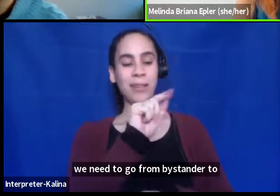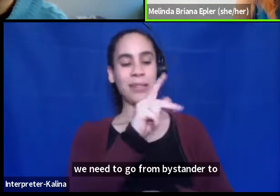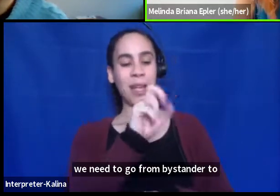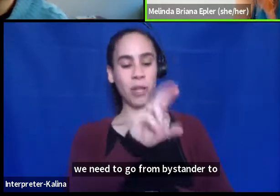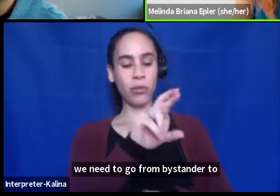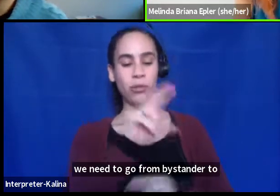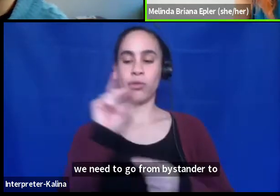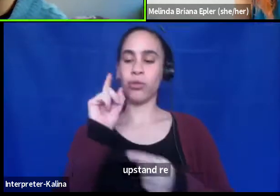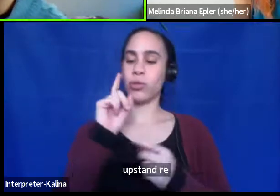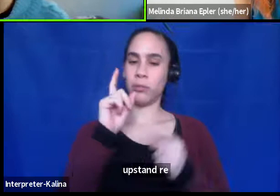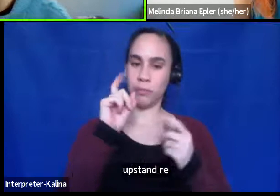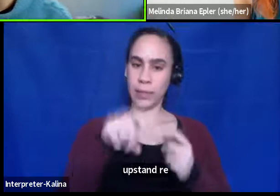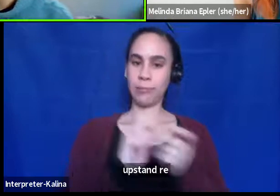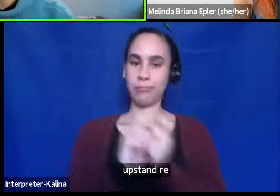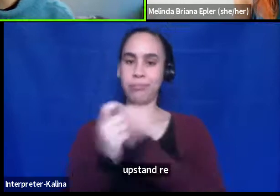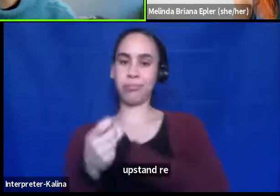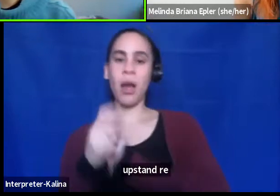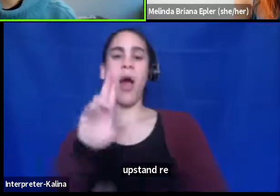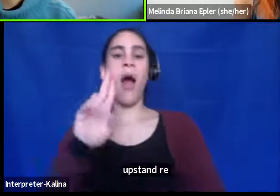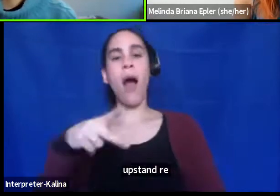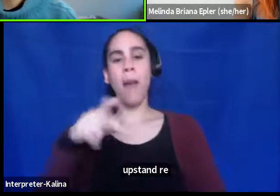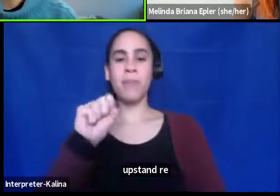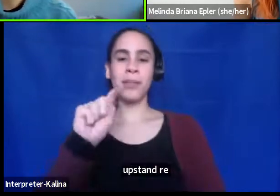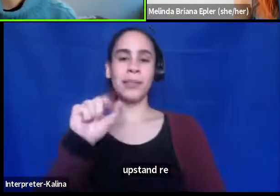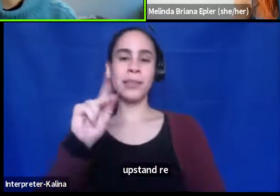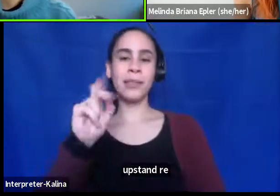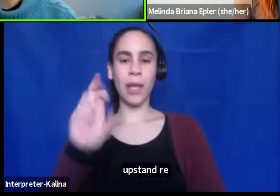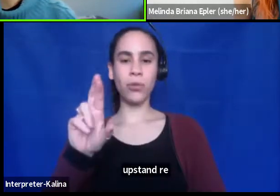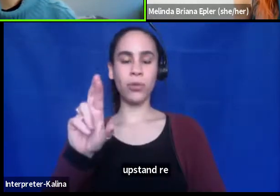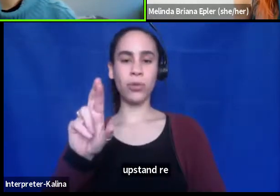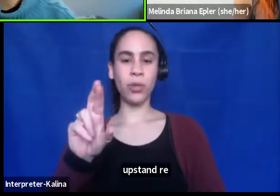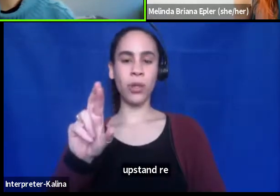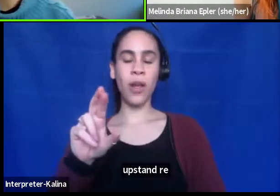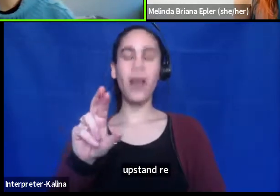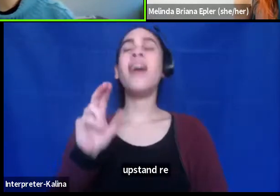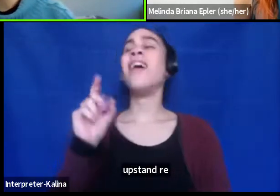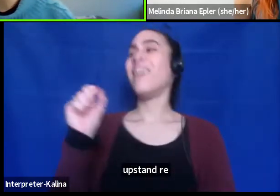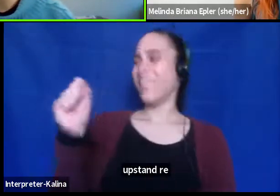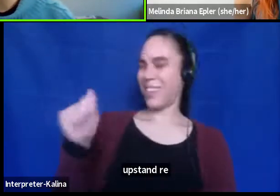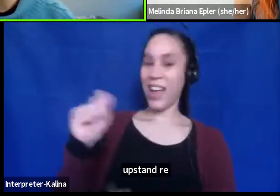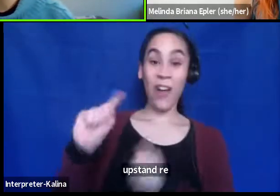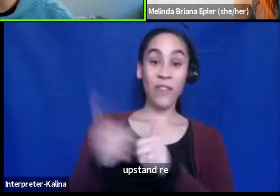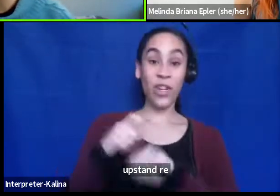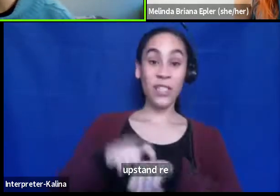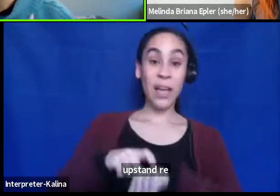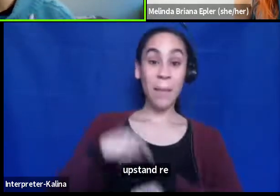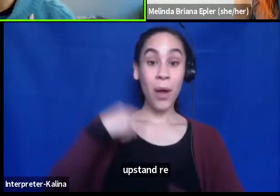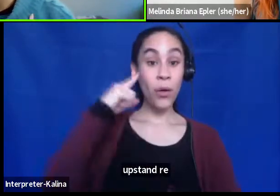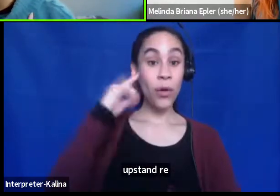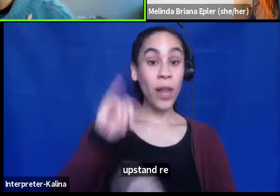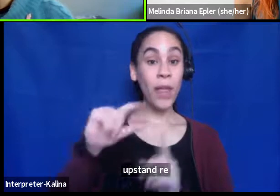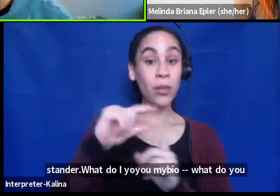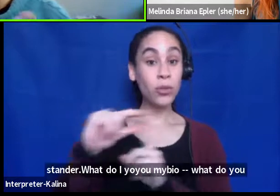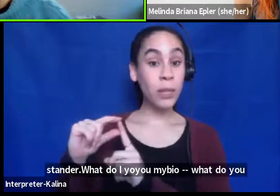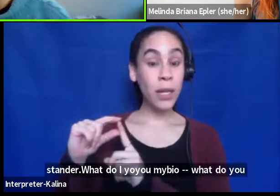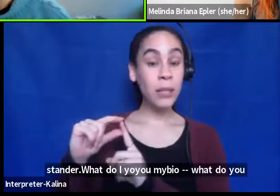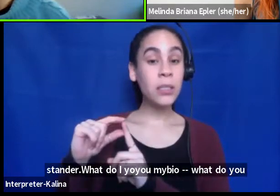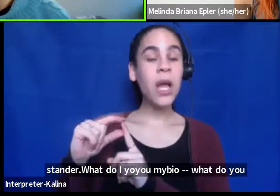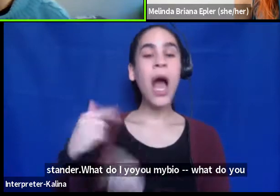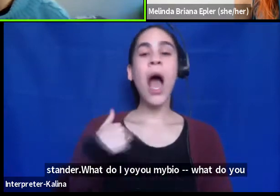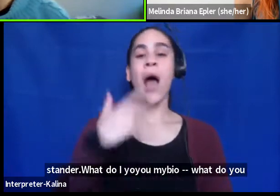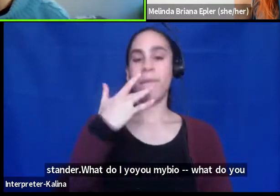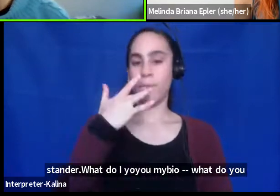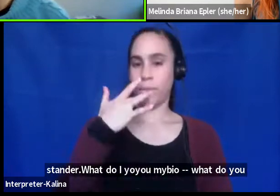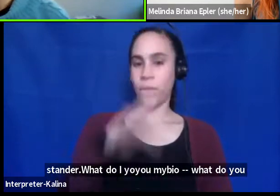upstander? And yeah, so the first time I heard that terminology was actually, I was fortunate enough to be able